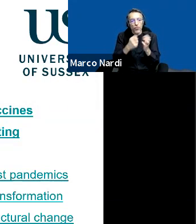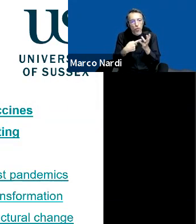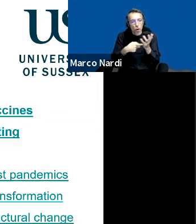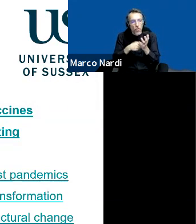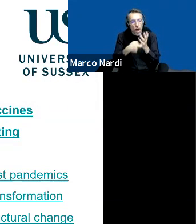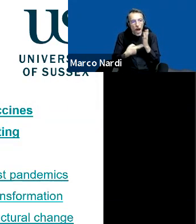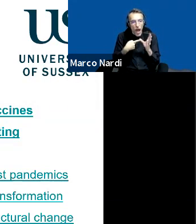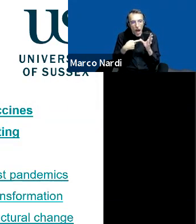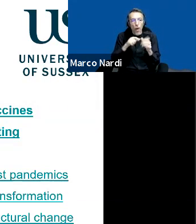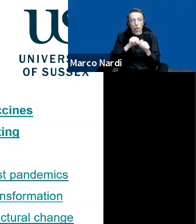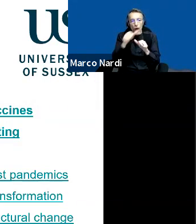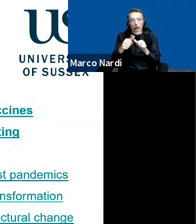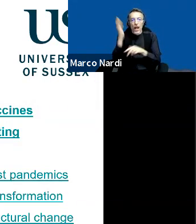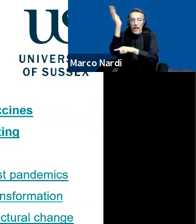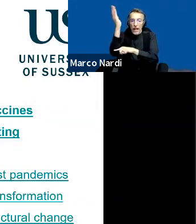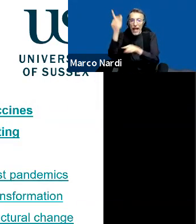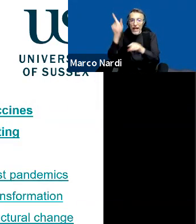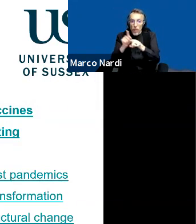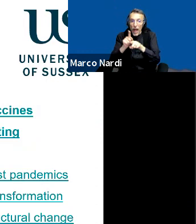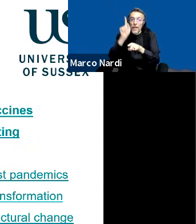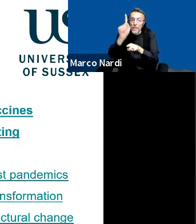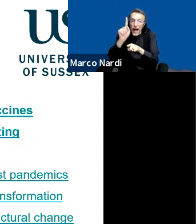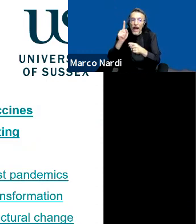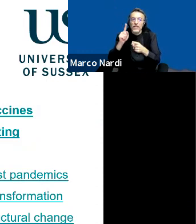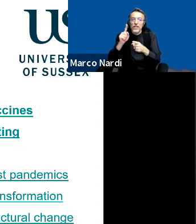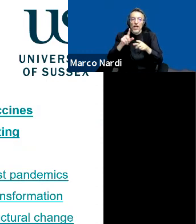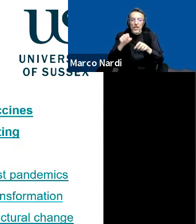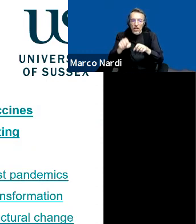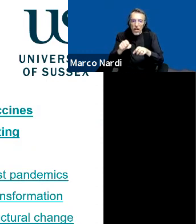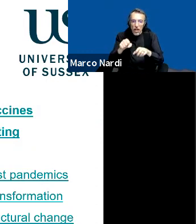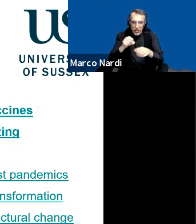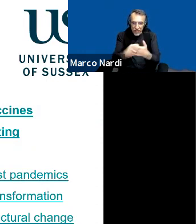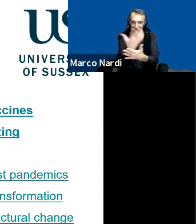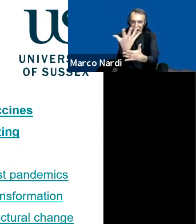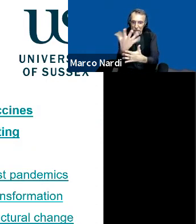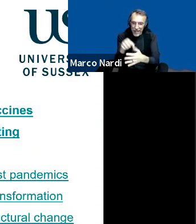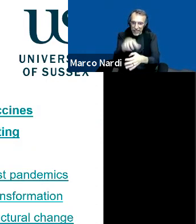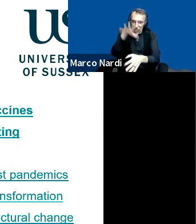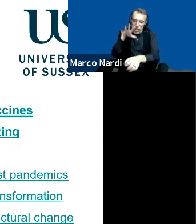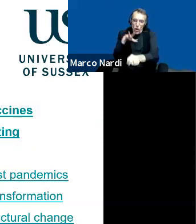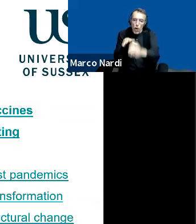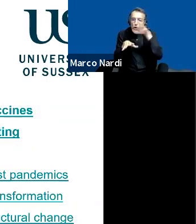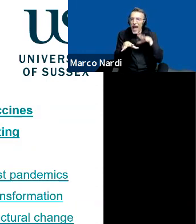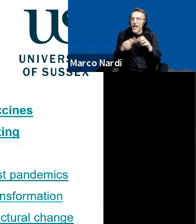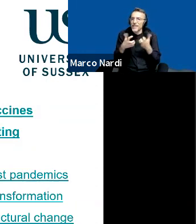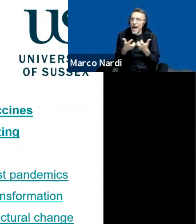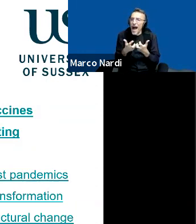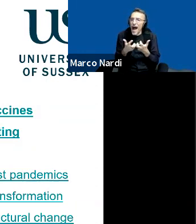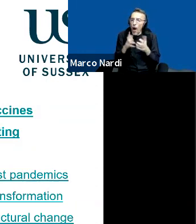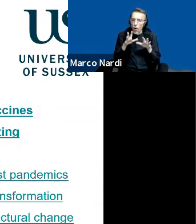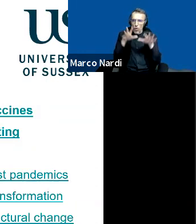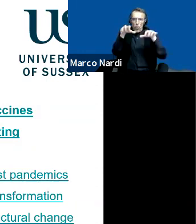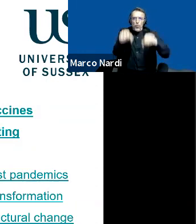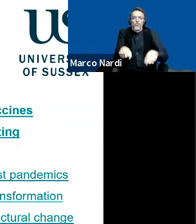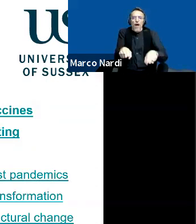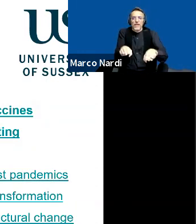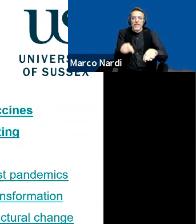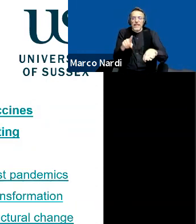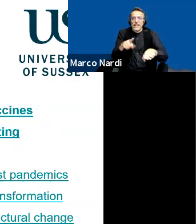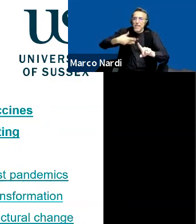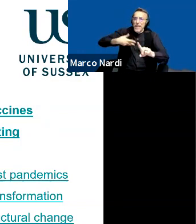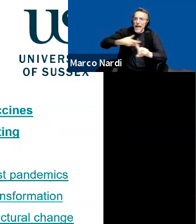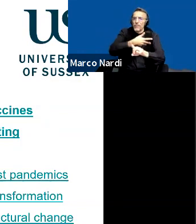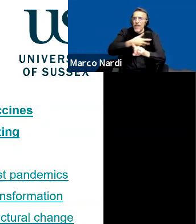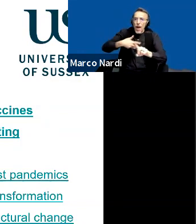next term on the implications for debates about decolonizing development and some of the implications of coloniality for the background